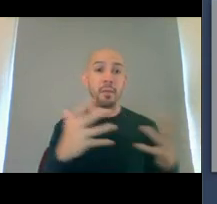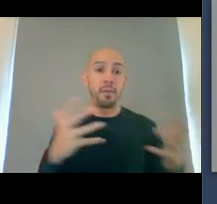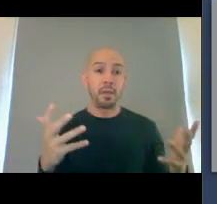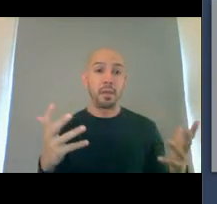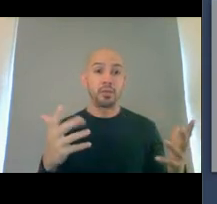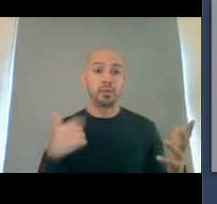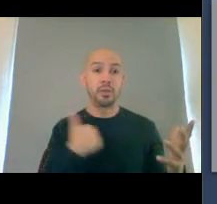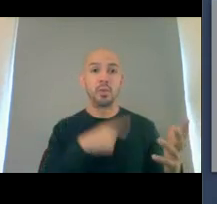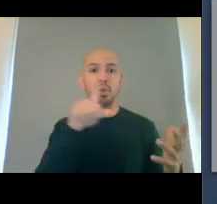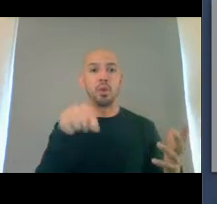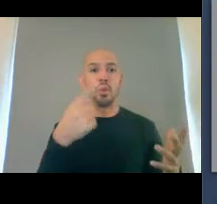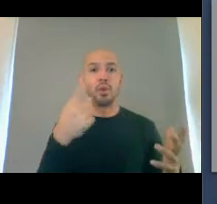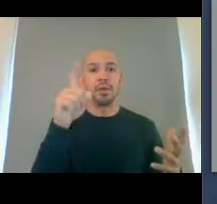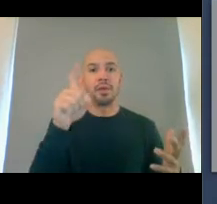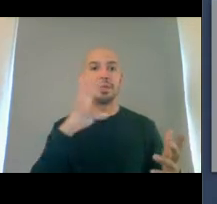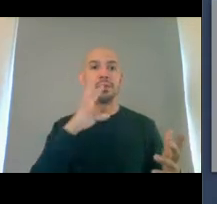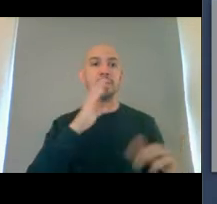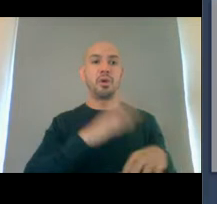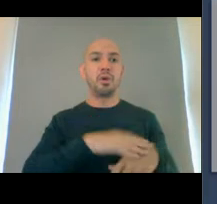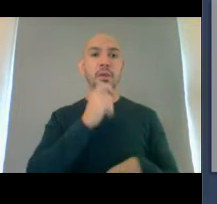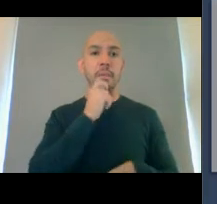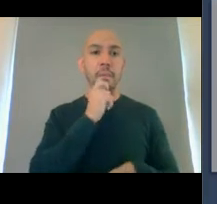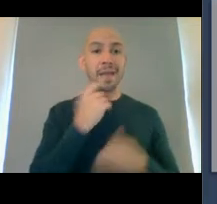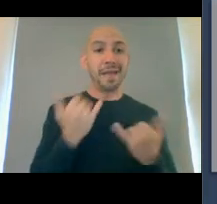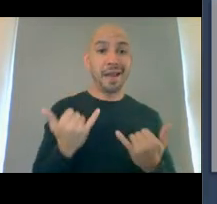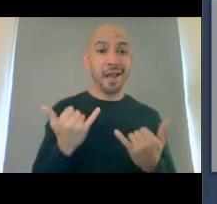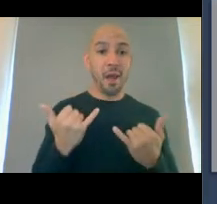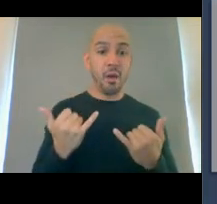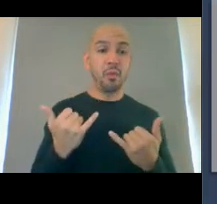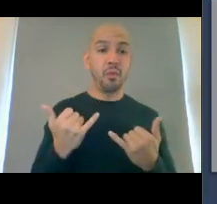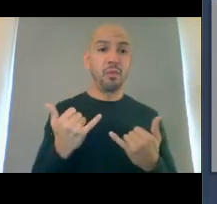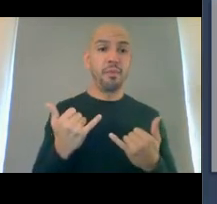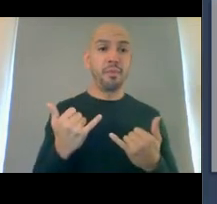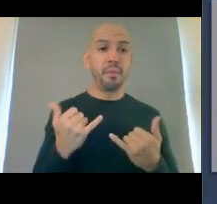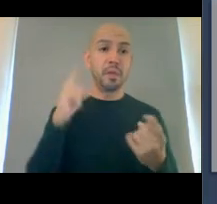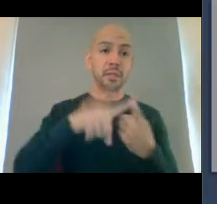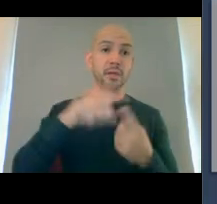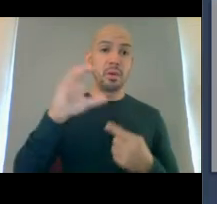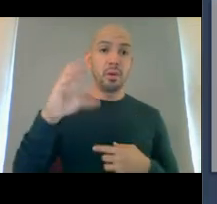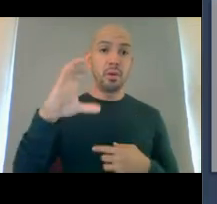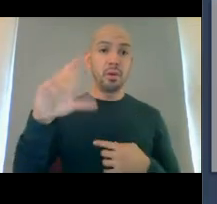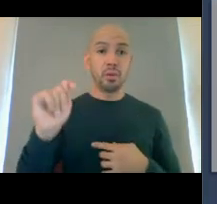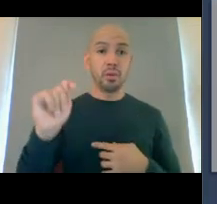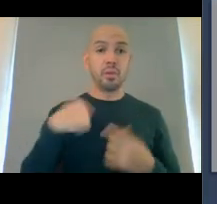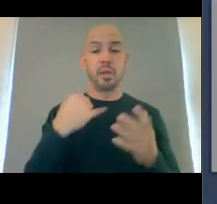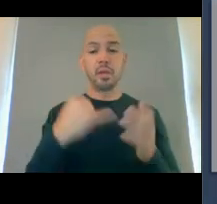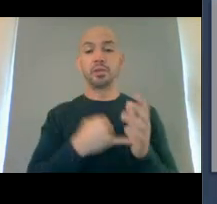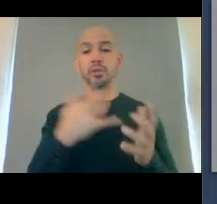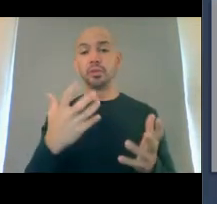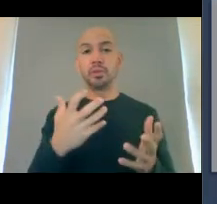only need to talk on the mic you know now to october so i just want to plant that so that